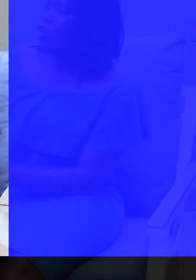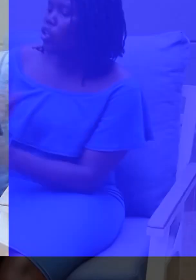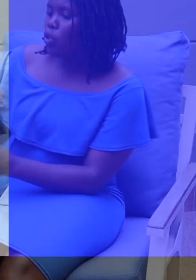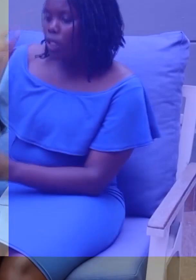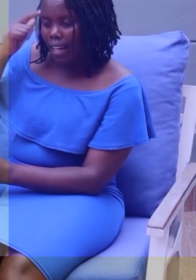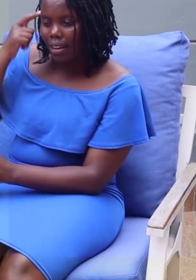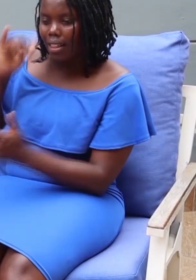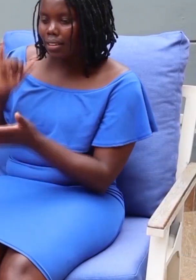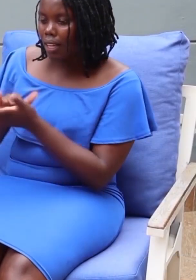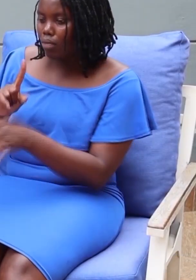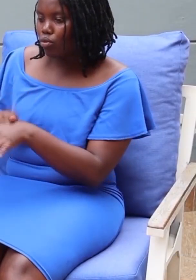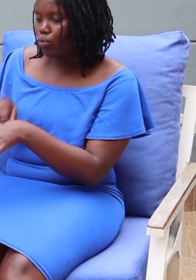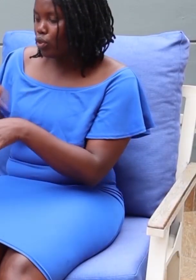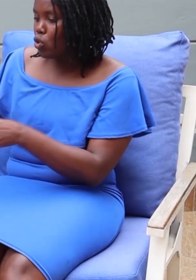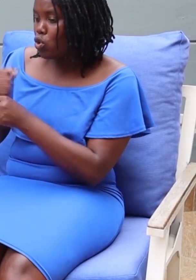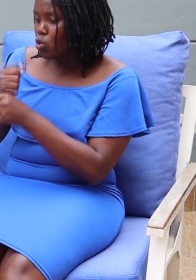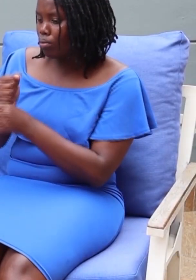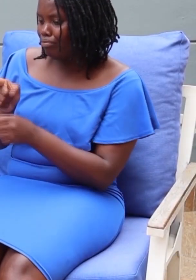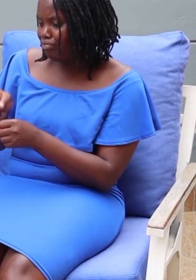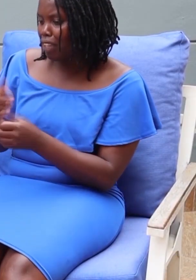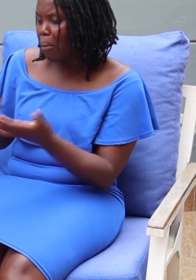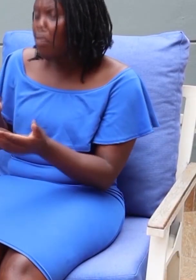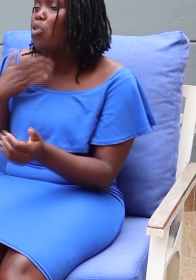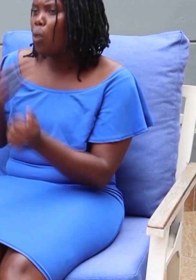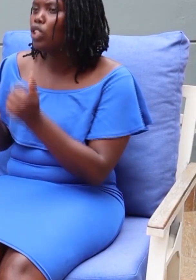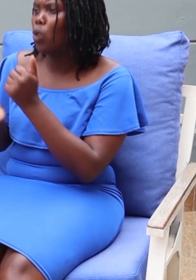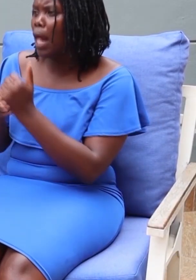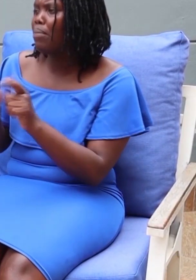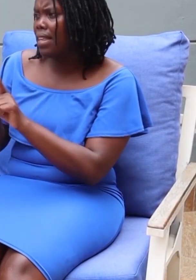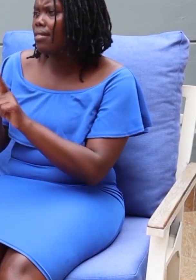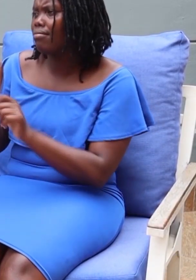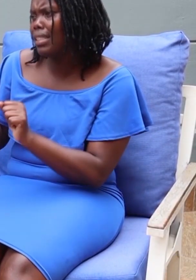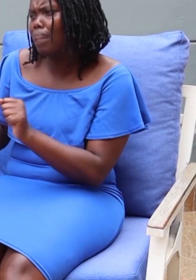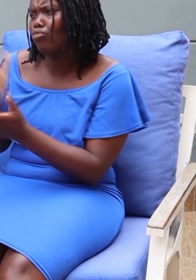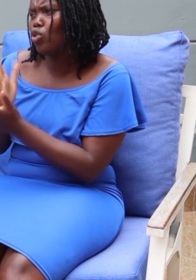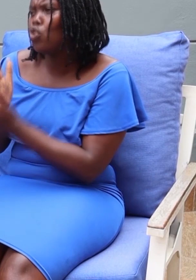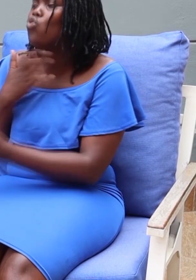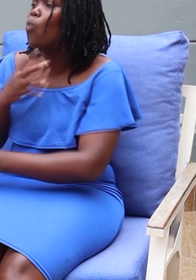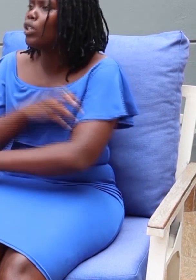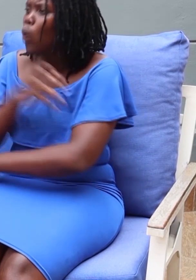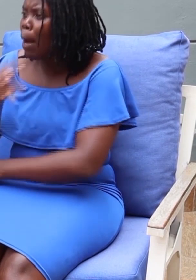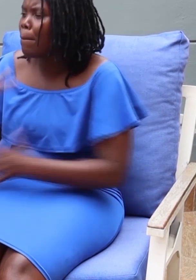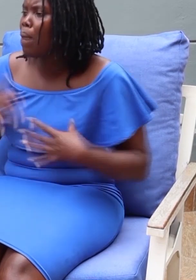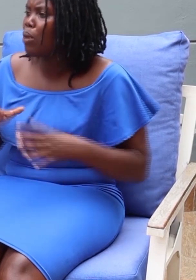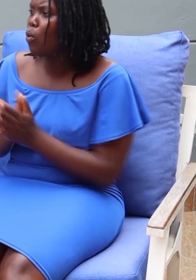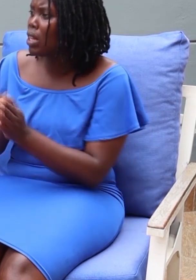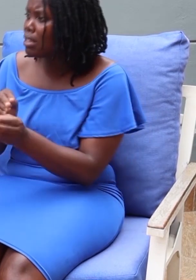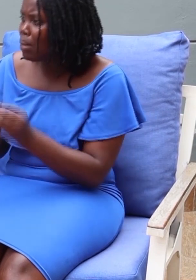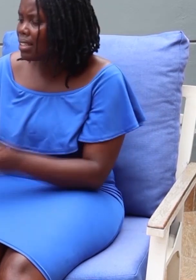So, do you think that when you do what you've said, it will at the same time help and